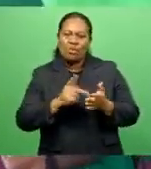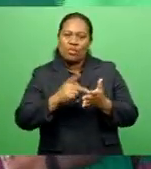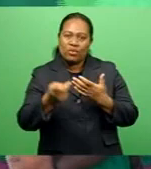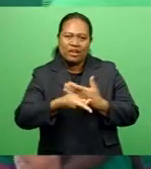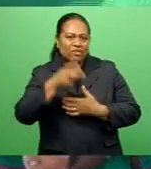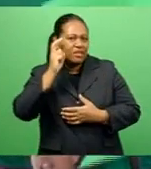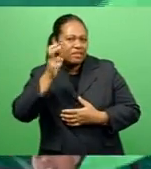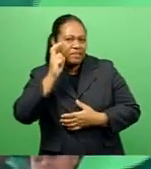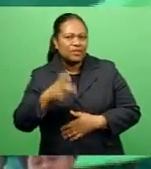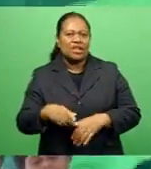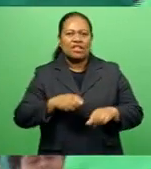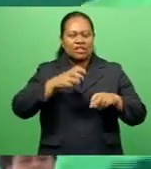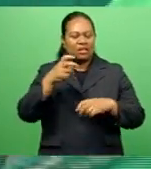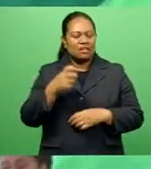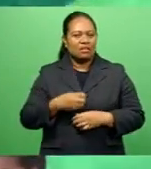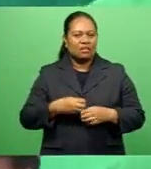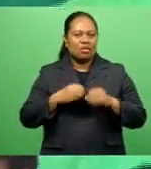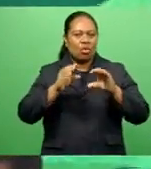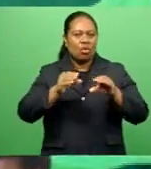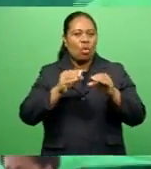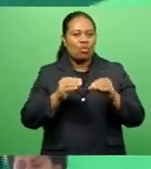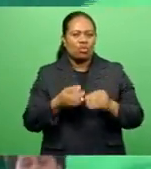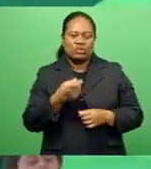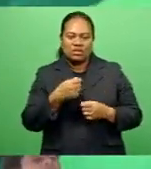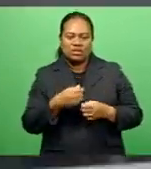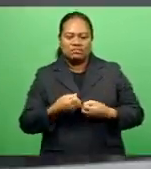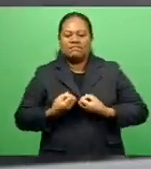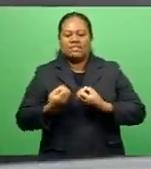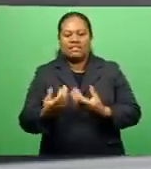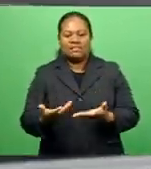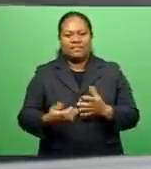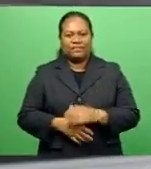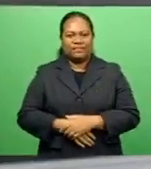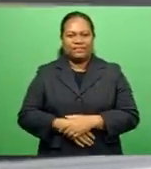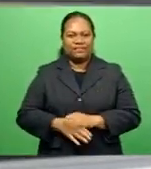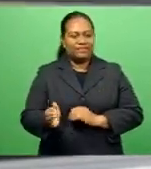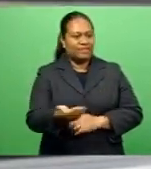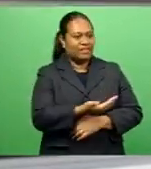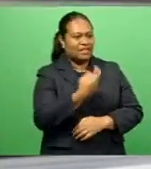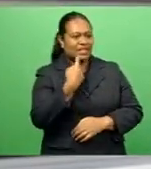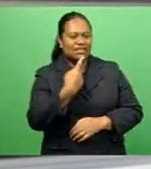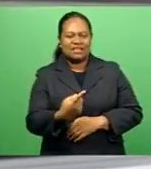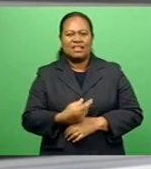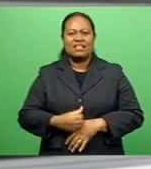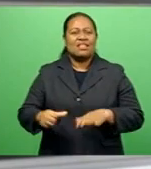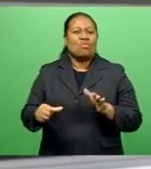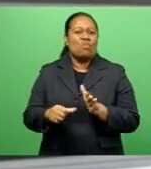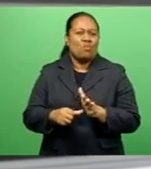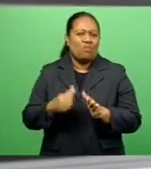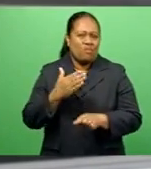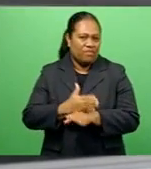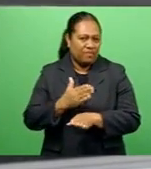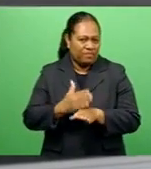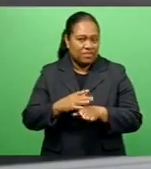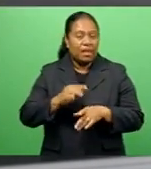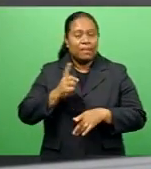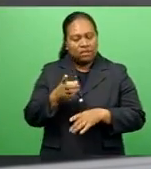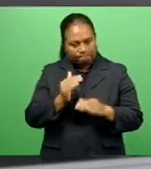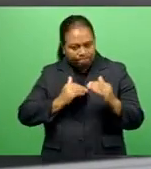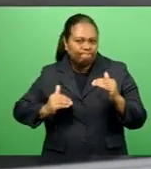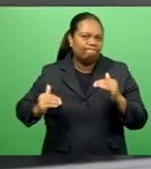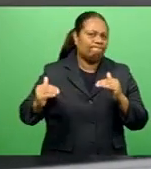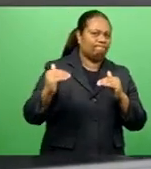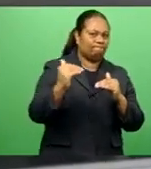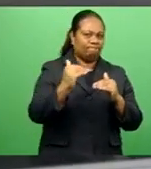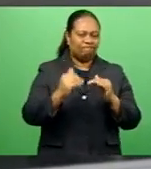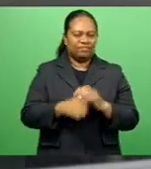Antonio Ramboiliku. And we have seen athletes working hard. So for us, we really have to step up.